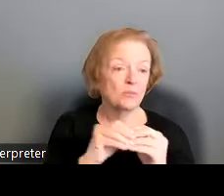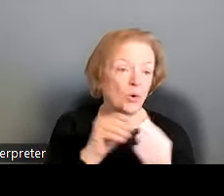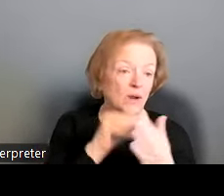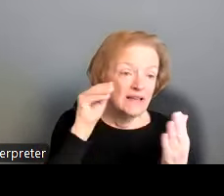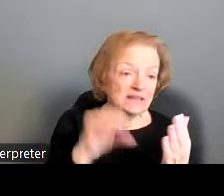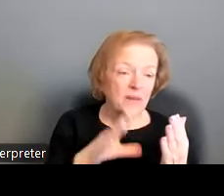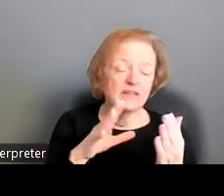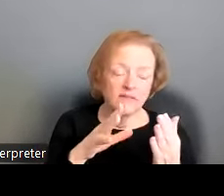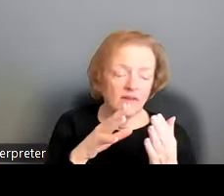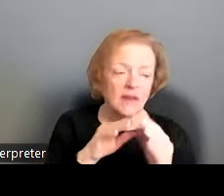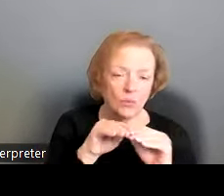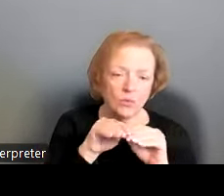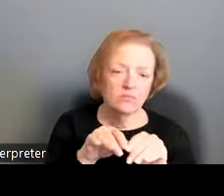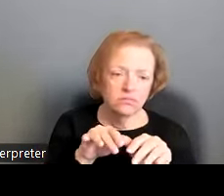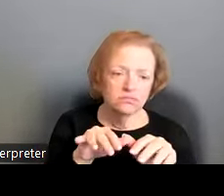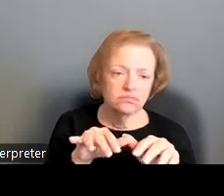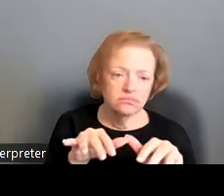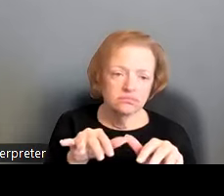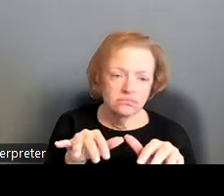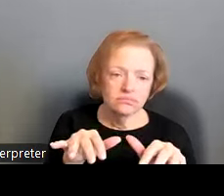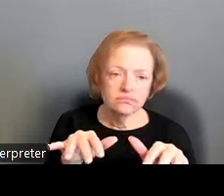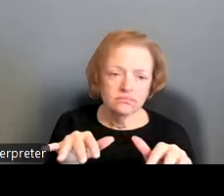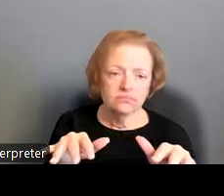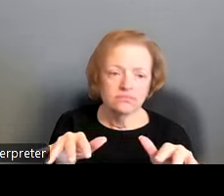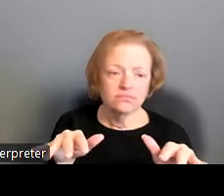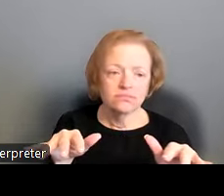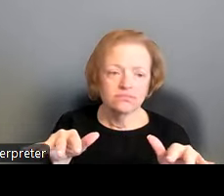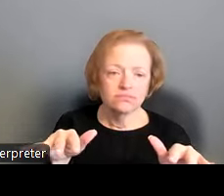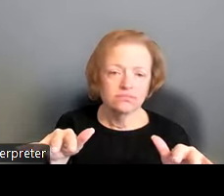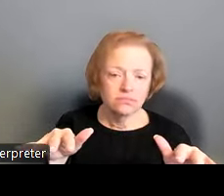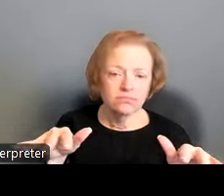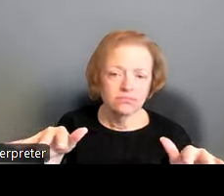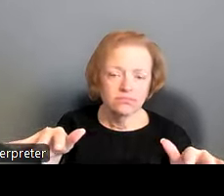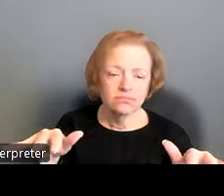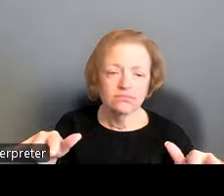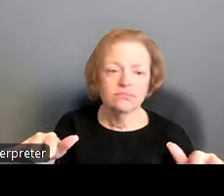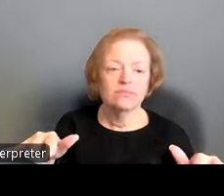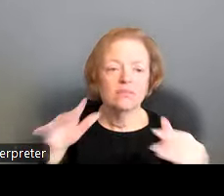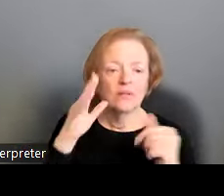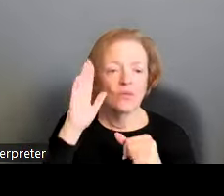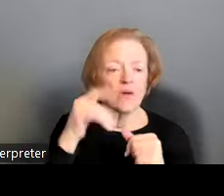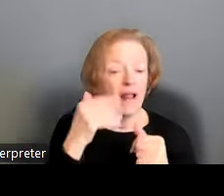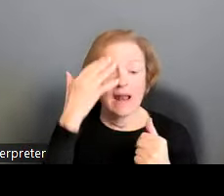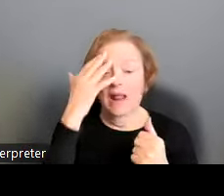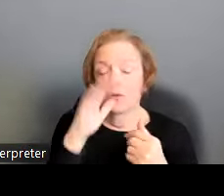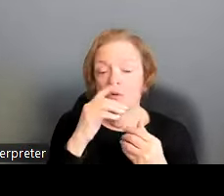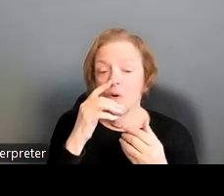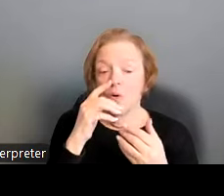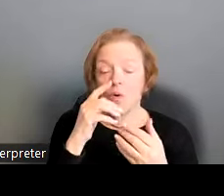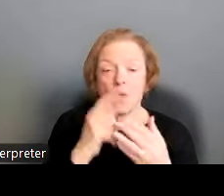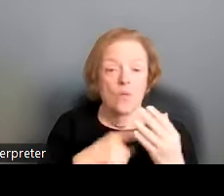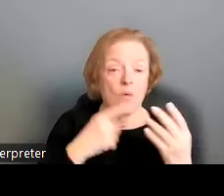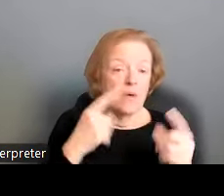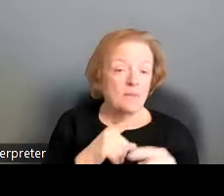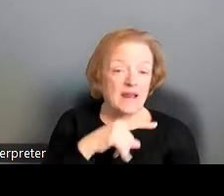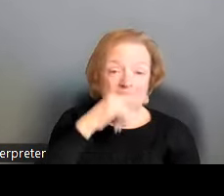through. And, I don't know what's going to happen with the gas supply, but as a child, it's